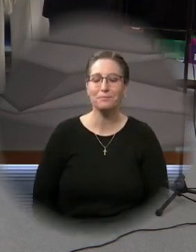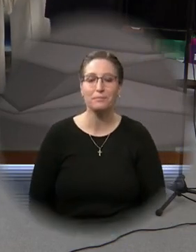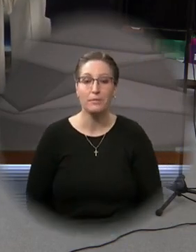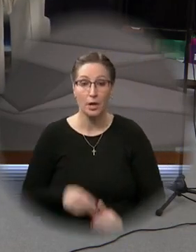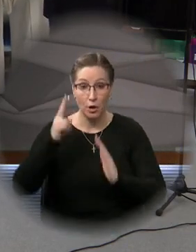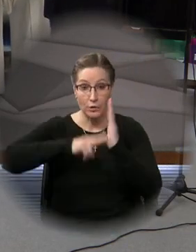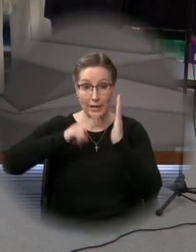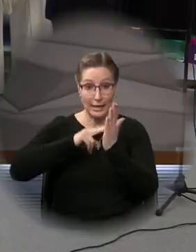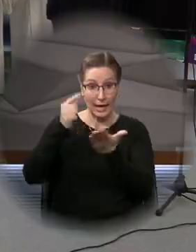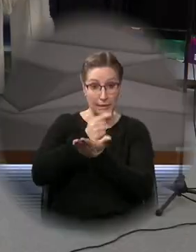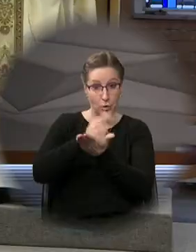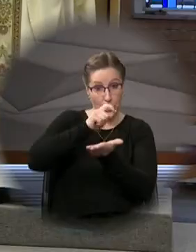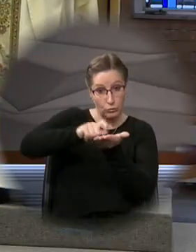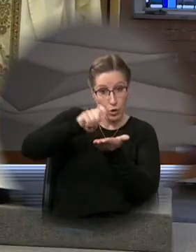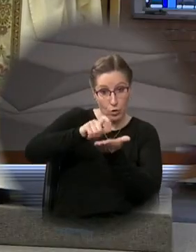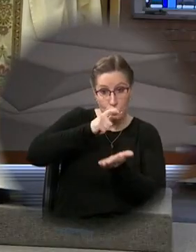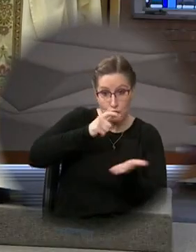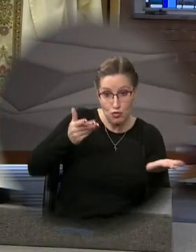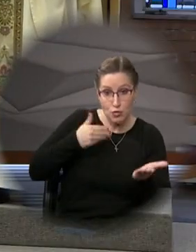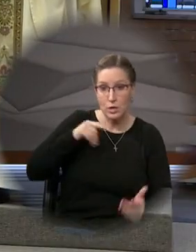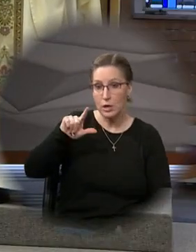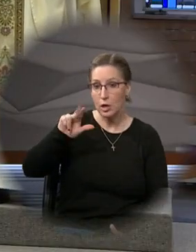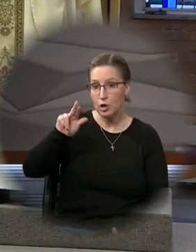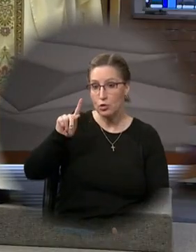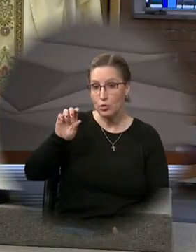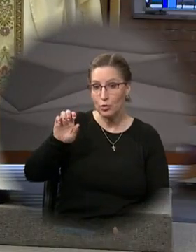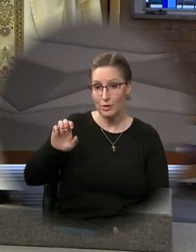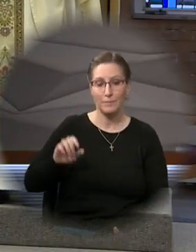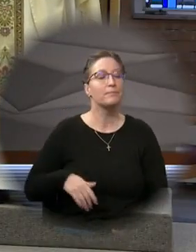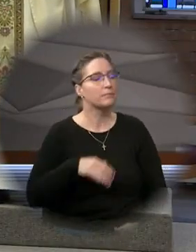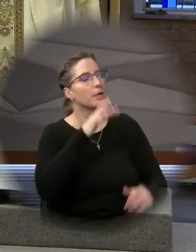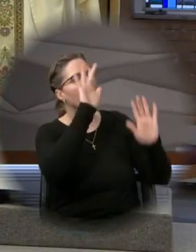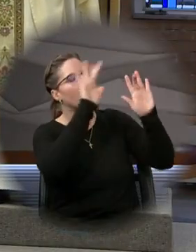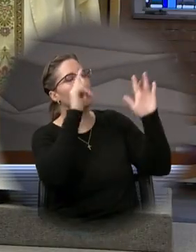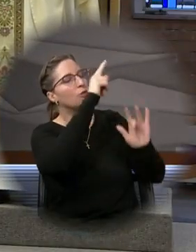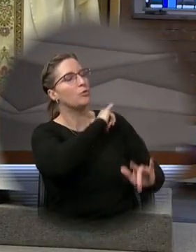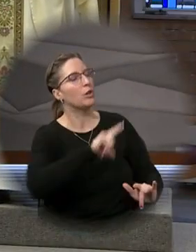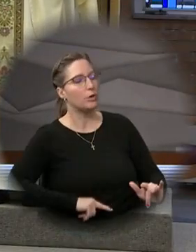A reading from the Holy Gospel according to Luke. Glory to you, Lord.